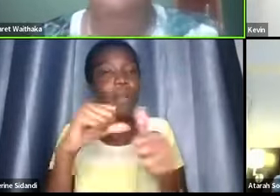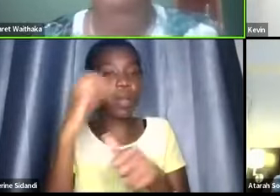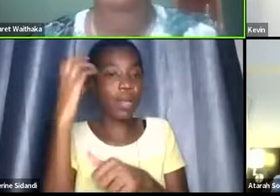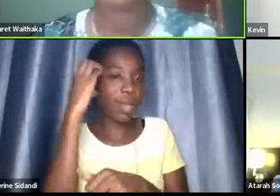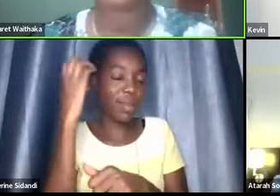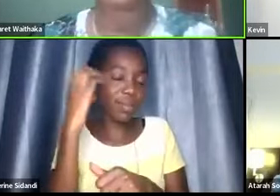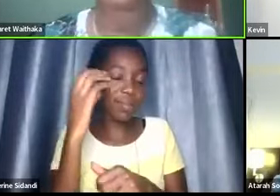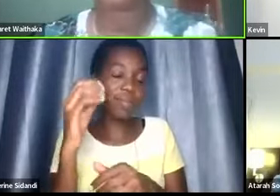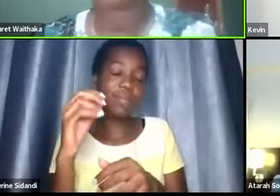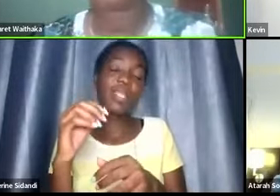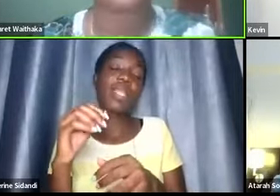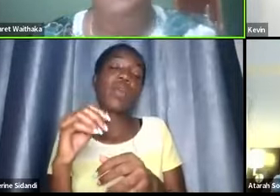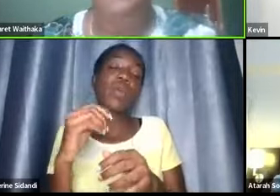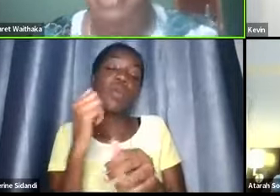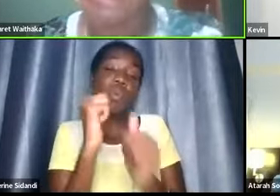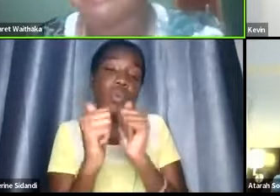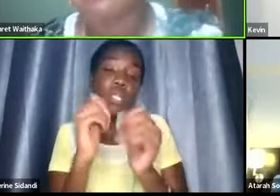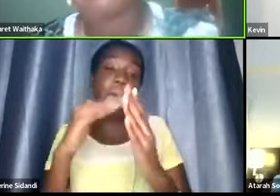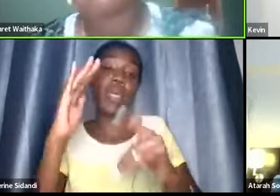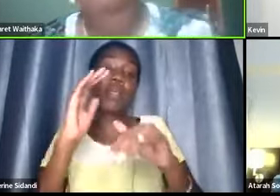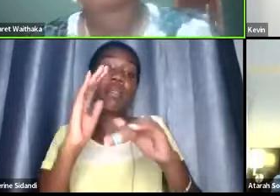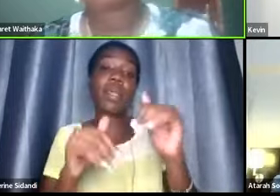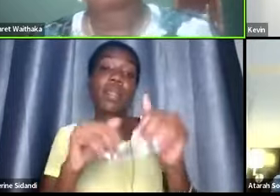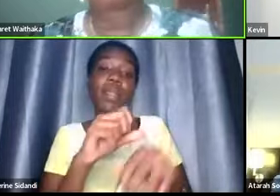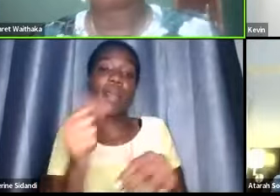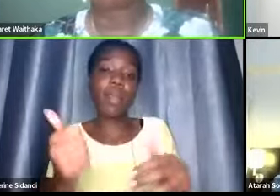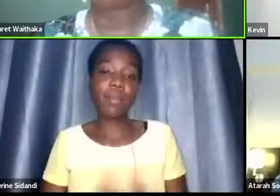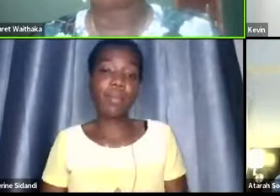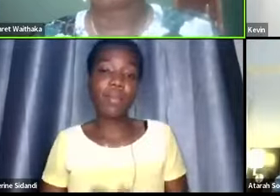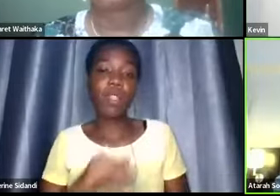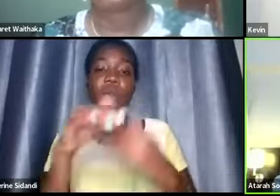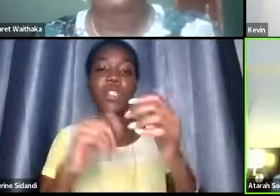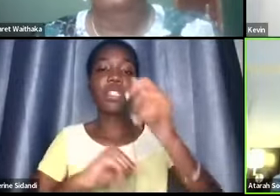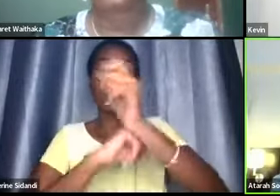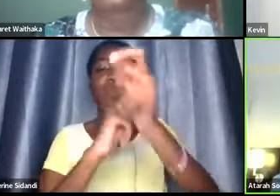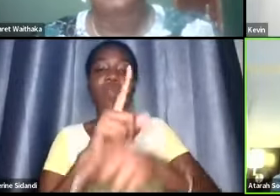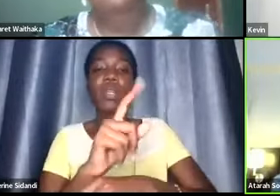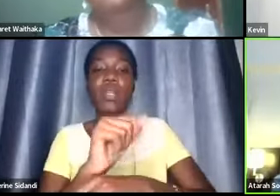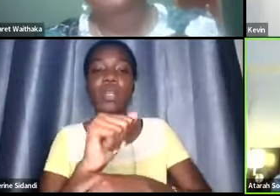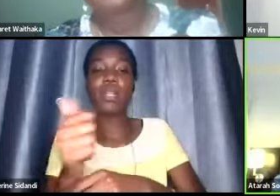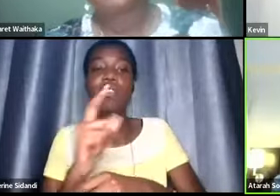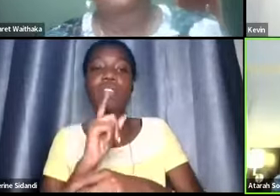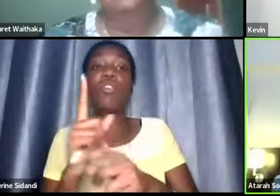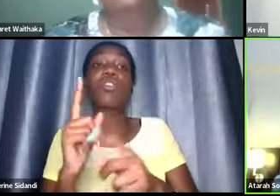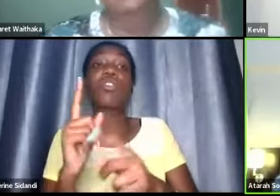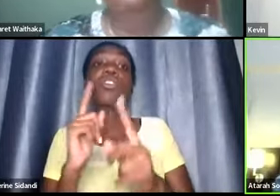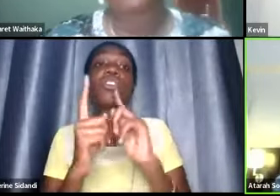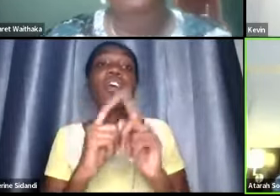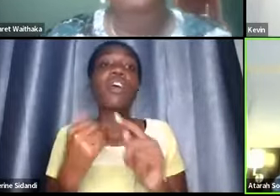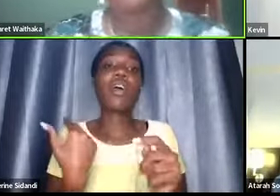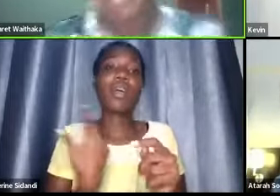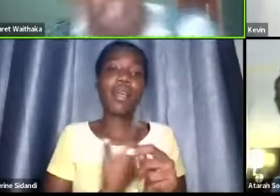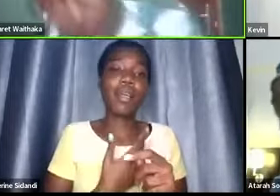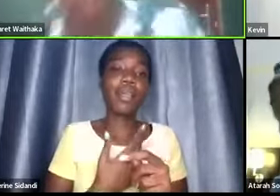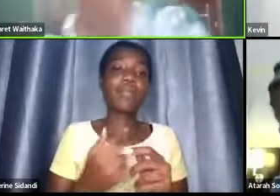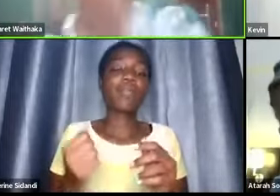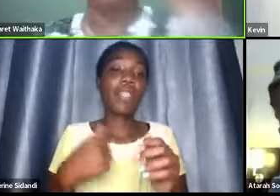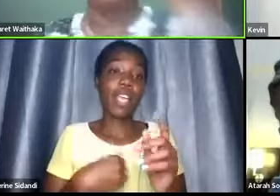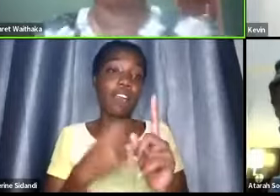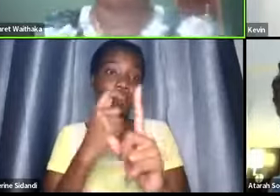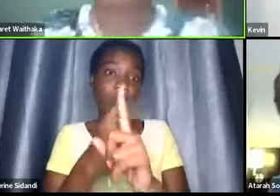the other. We all support each other. Okay. So you can talk to us for those ones. We have tools, but it's